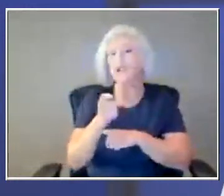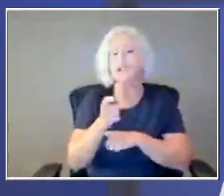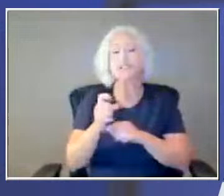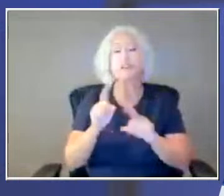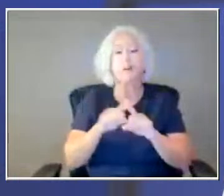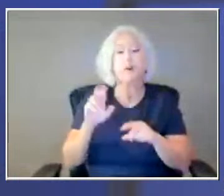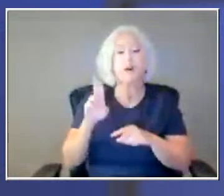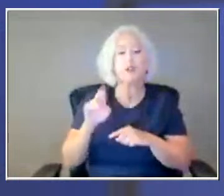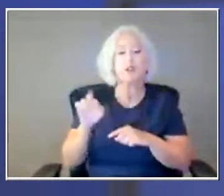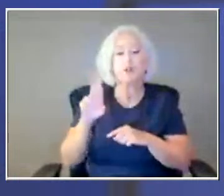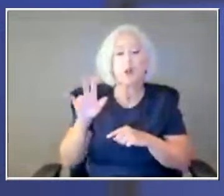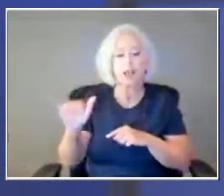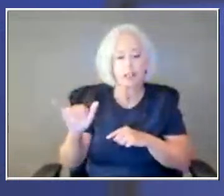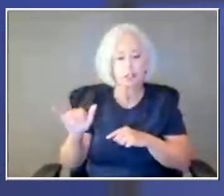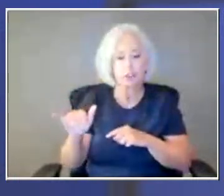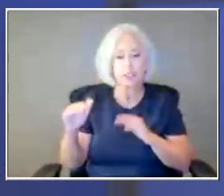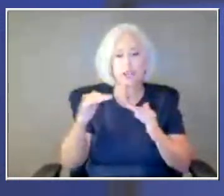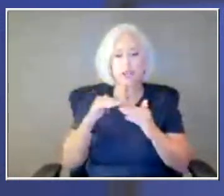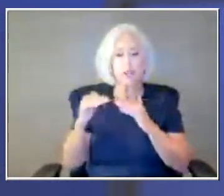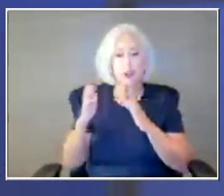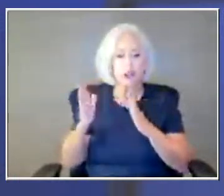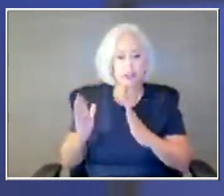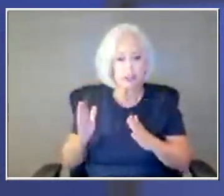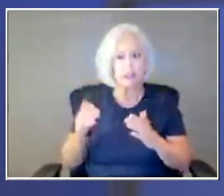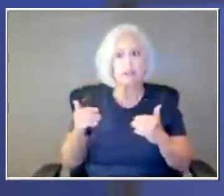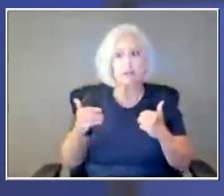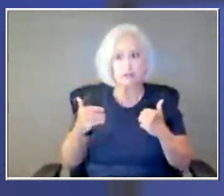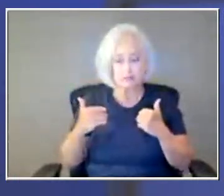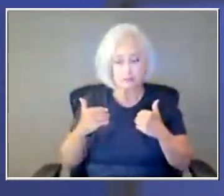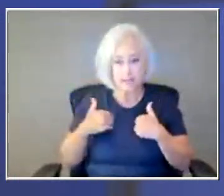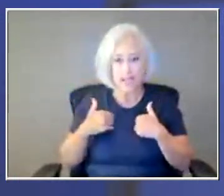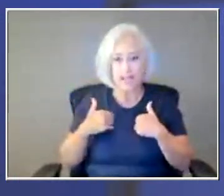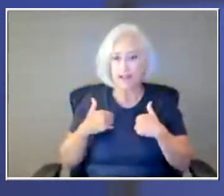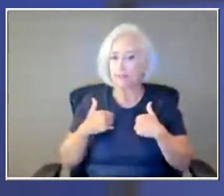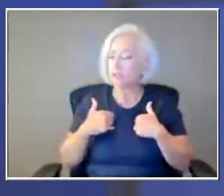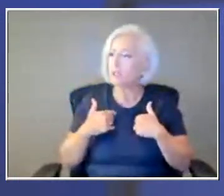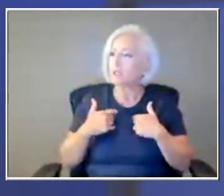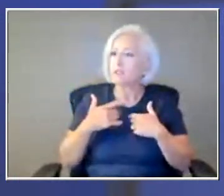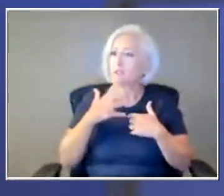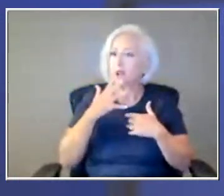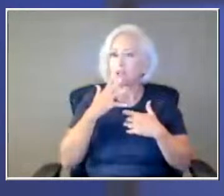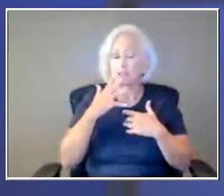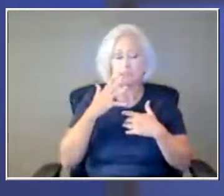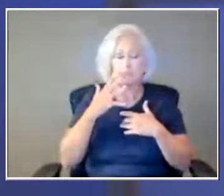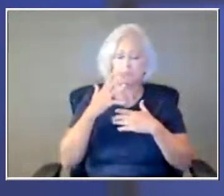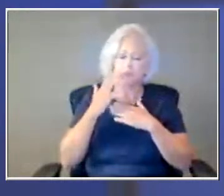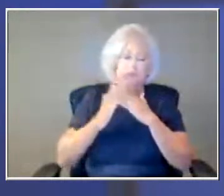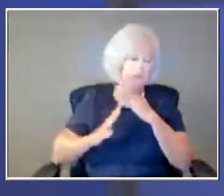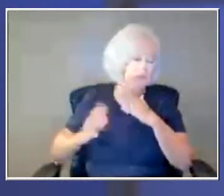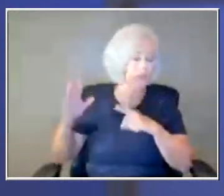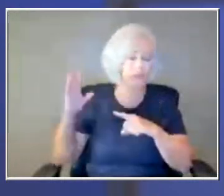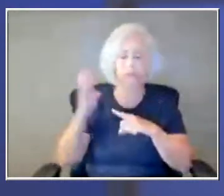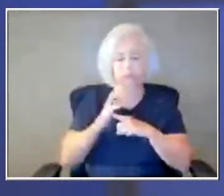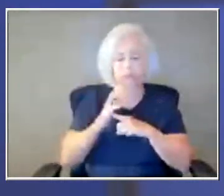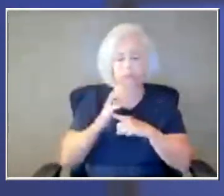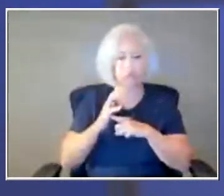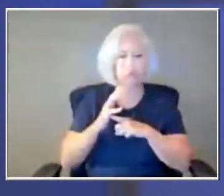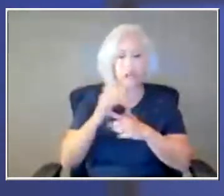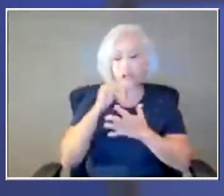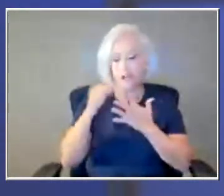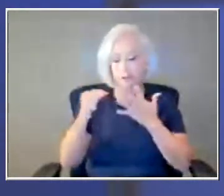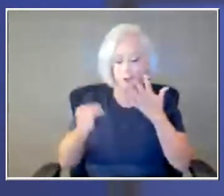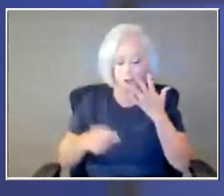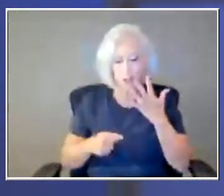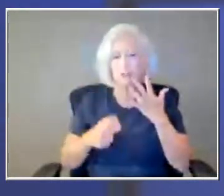have such a sophisticated patient-directed platform for deciding between all of those